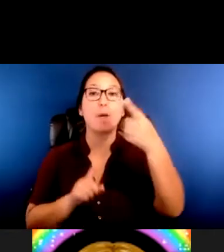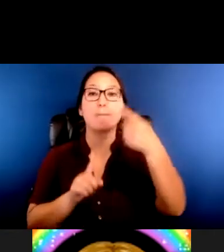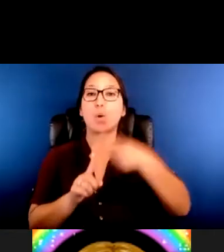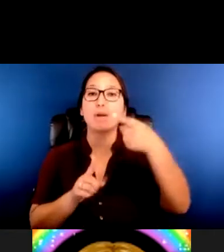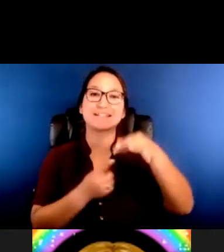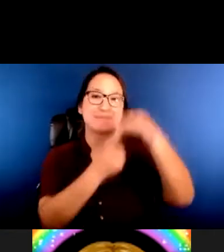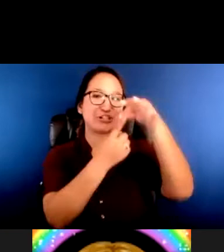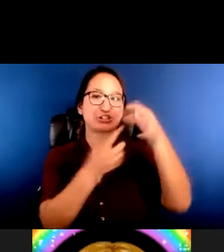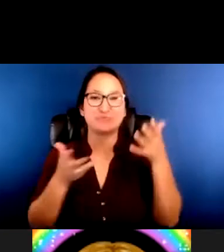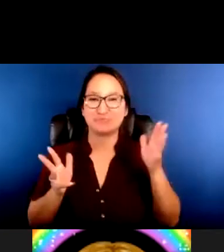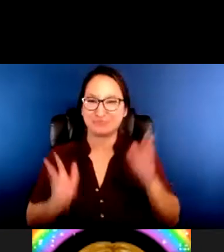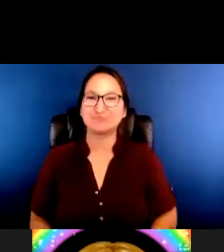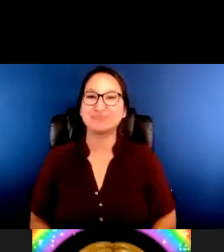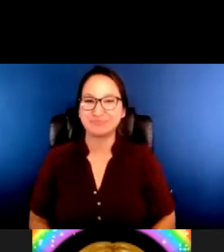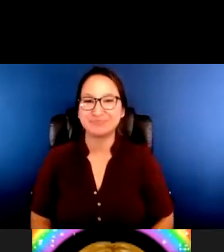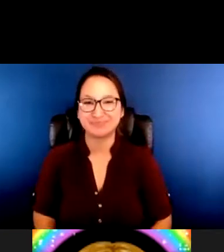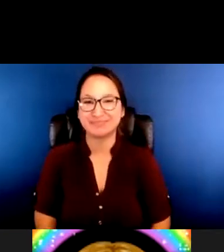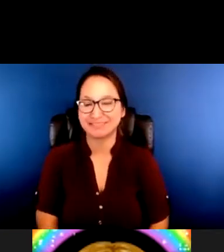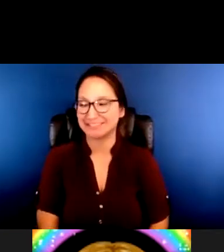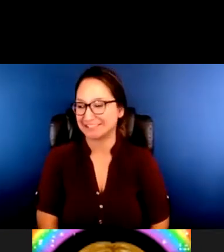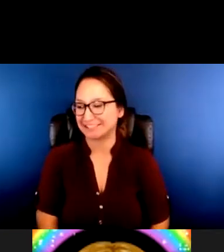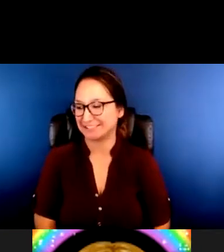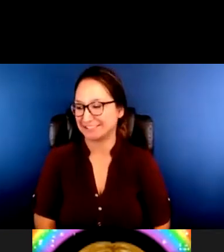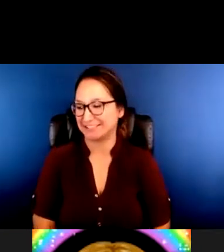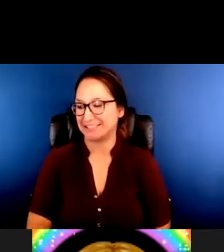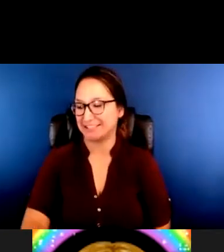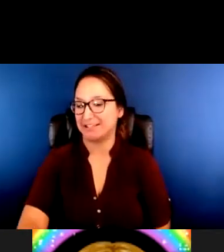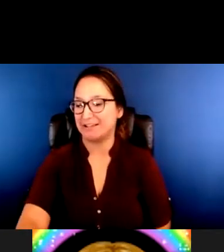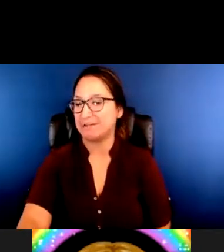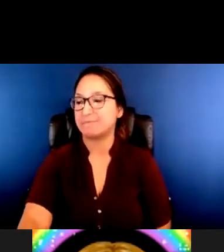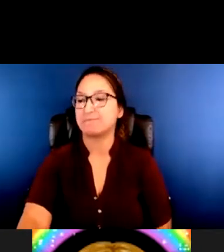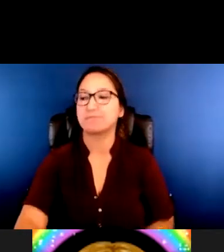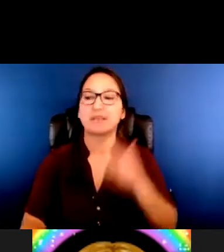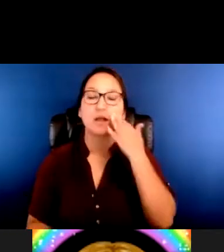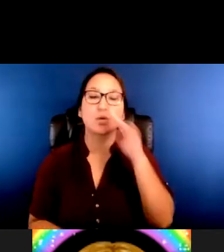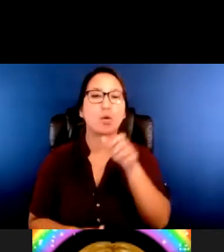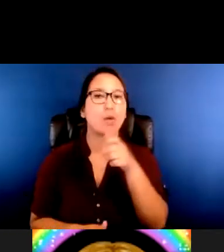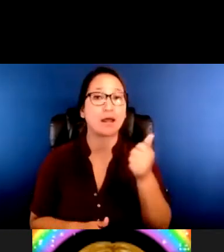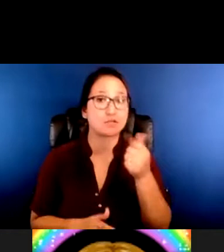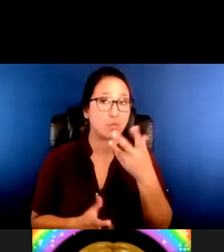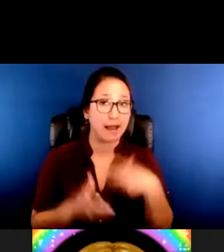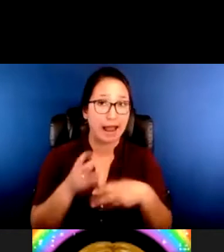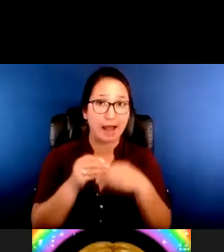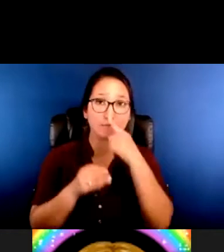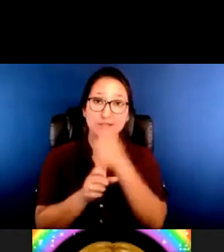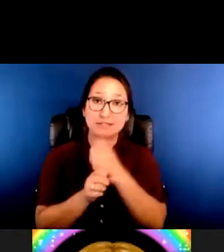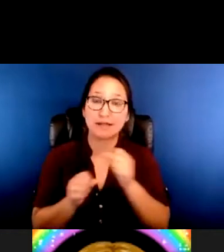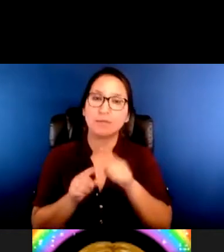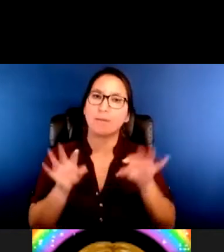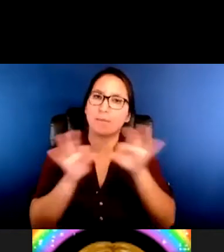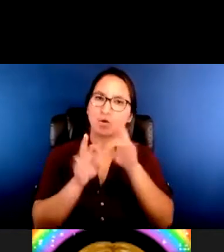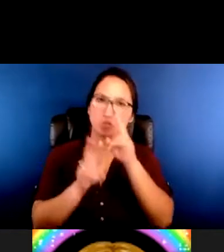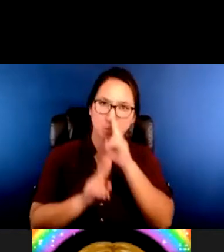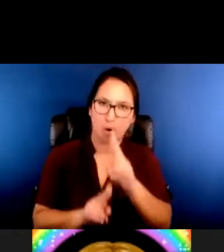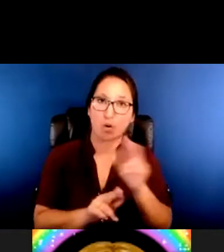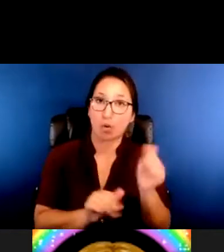Thank you, Allison. Yeah, Kim, I don't know if you have anything else to add for safety, but I do want to honor everyone's time. And as we're pushing